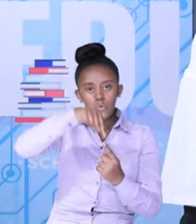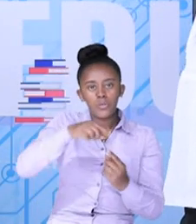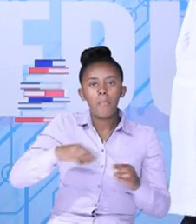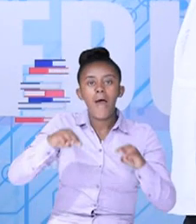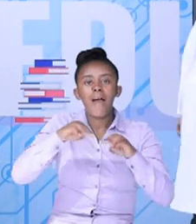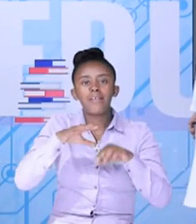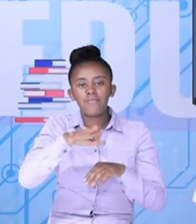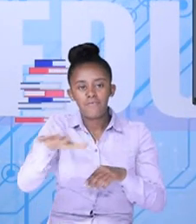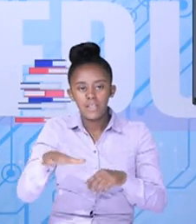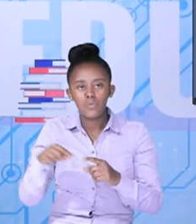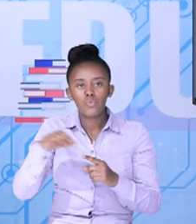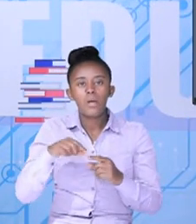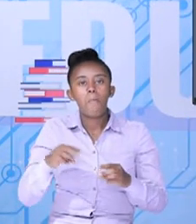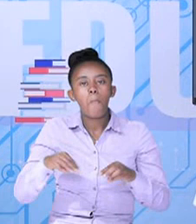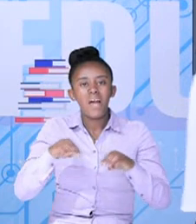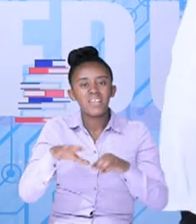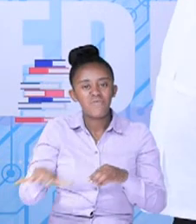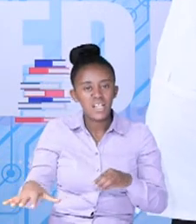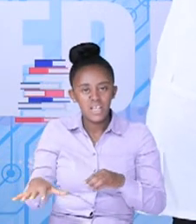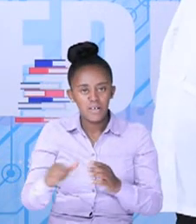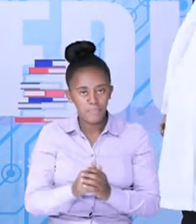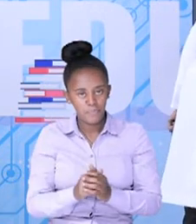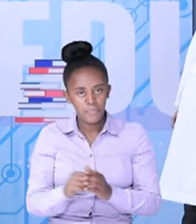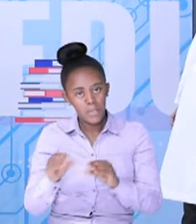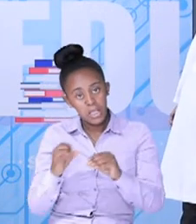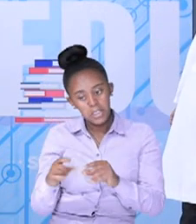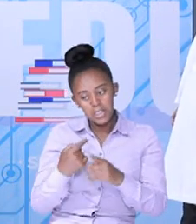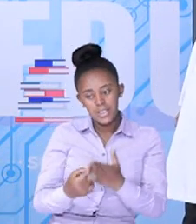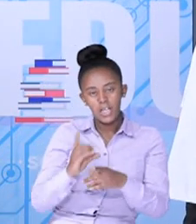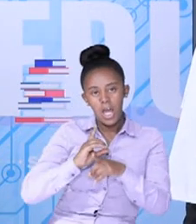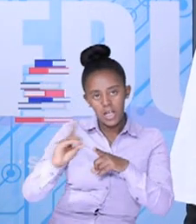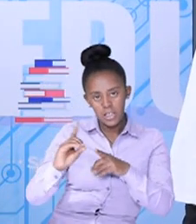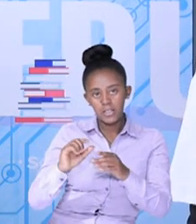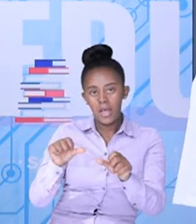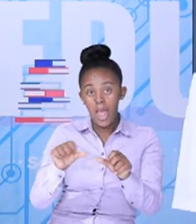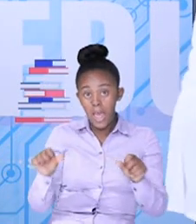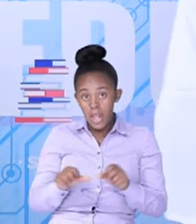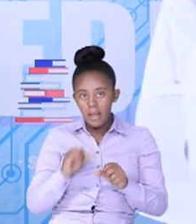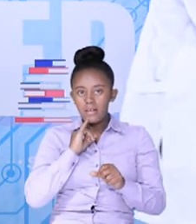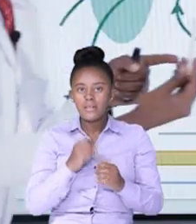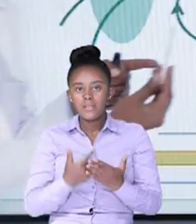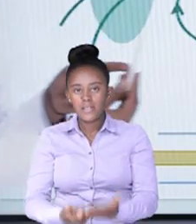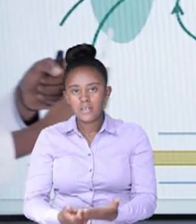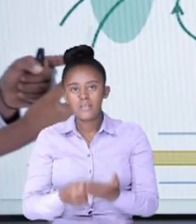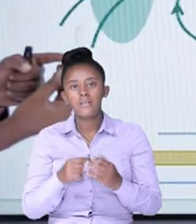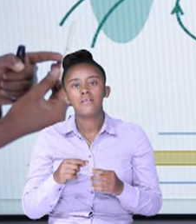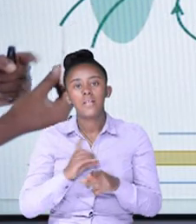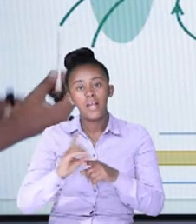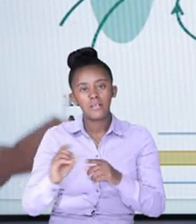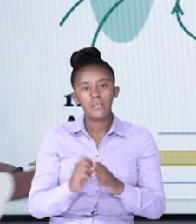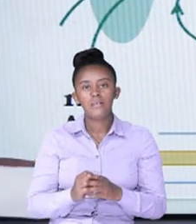The magnetic field is acting in this direction, and the area is in this direction, so they are mutually